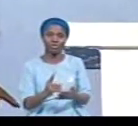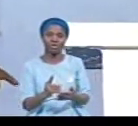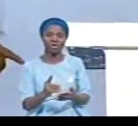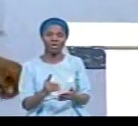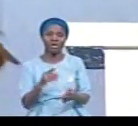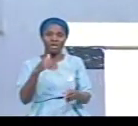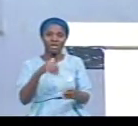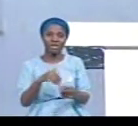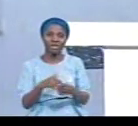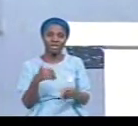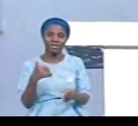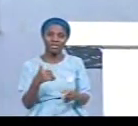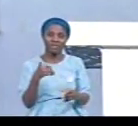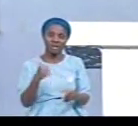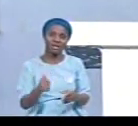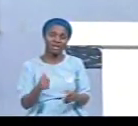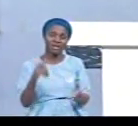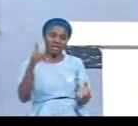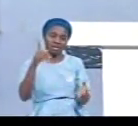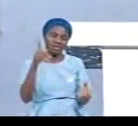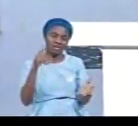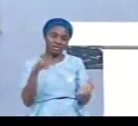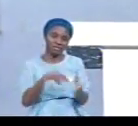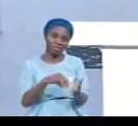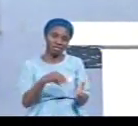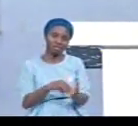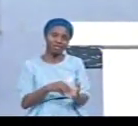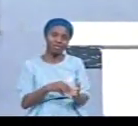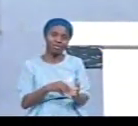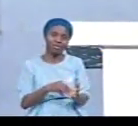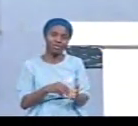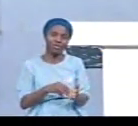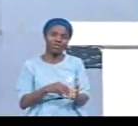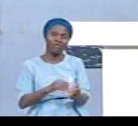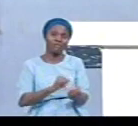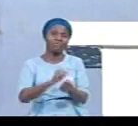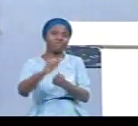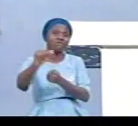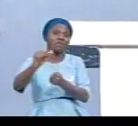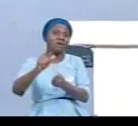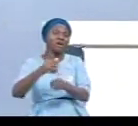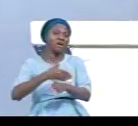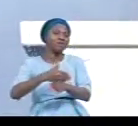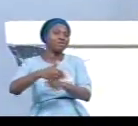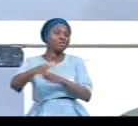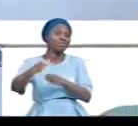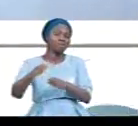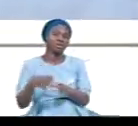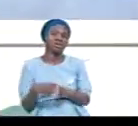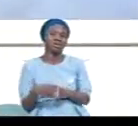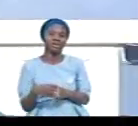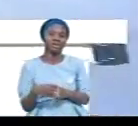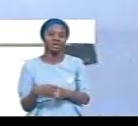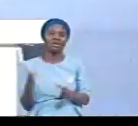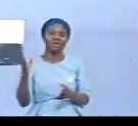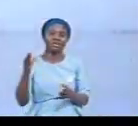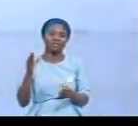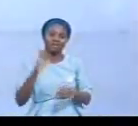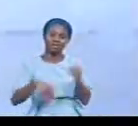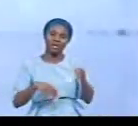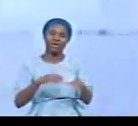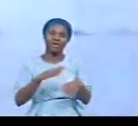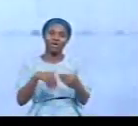1,000 miles away from where he is by all the gadgets he can use. The point is,